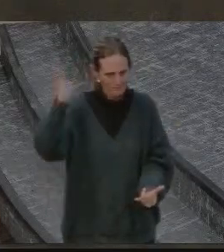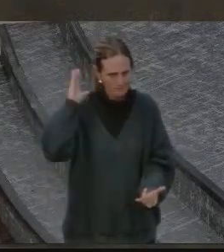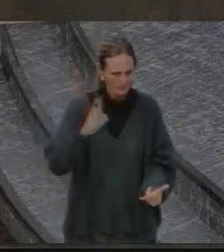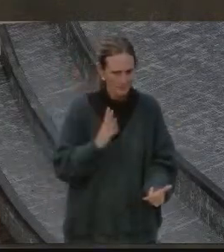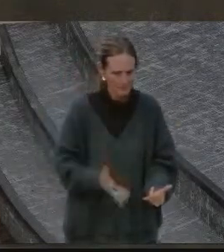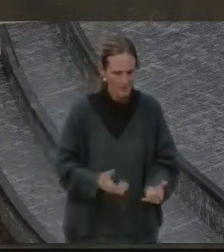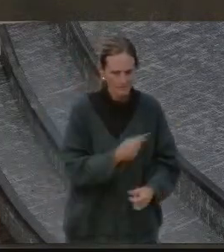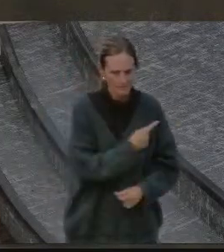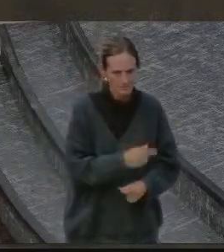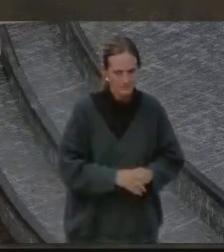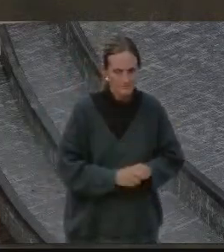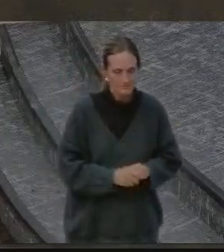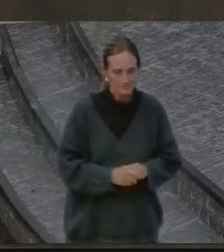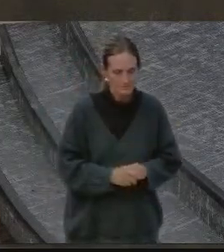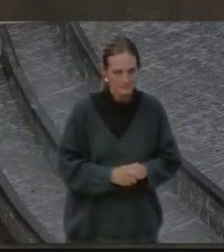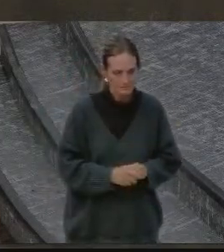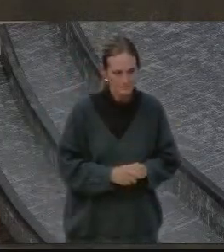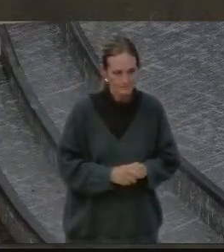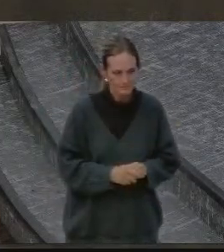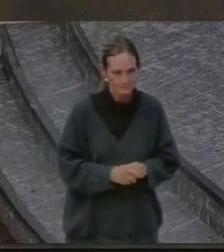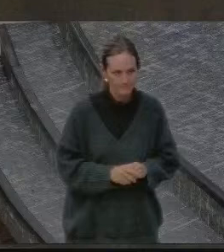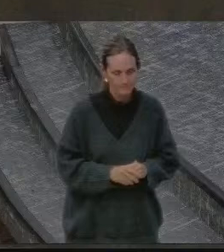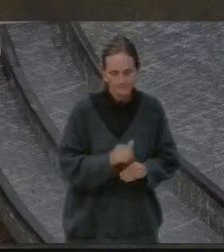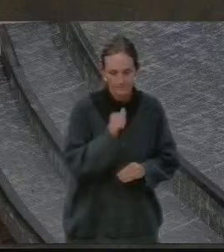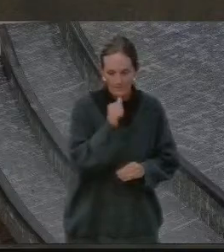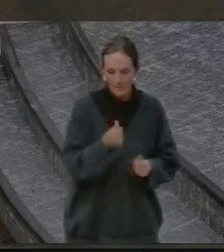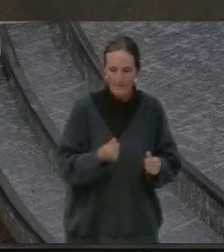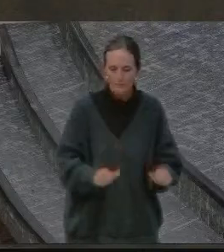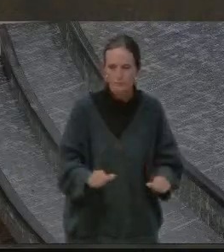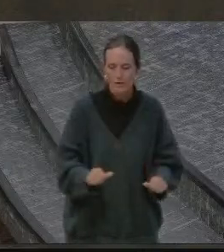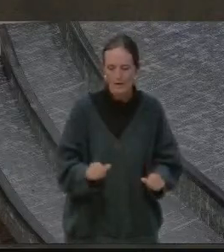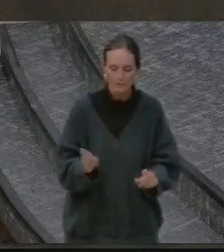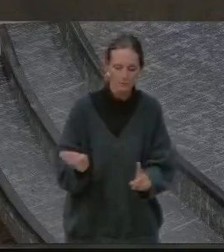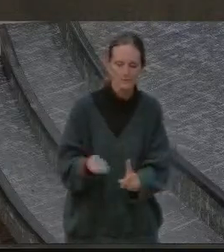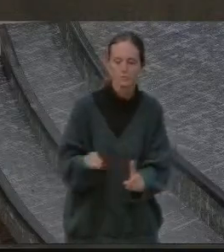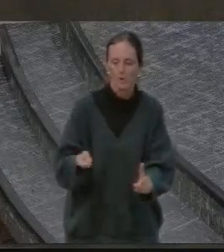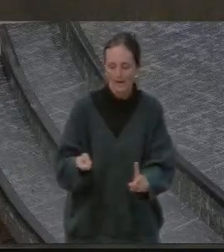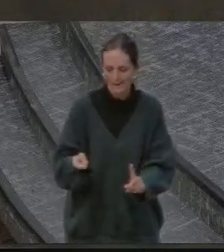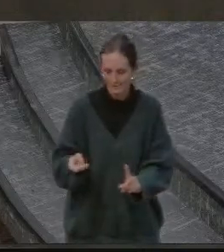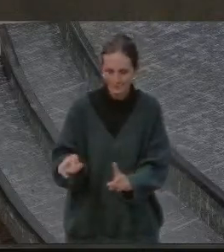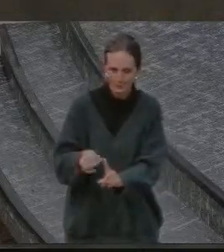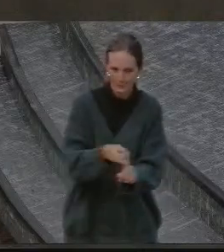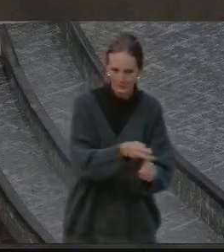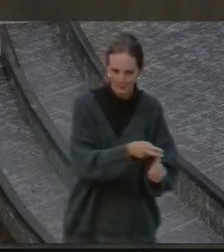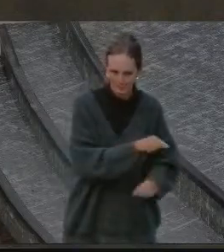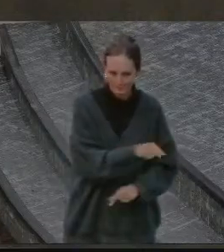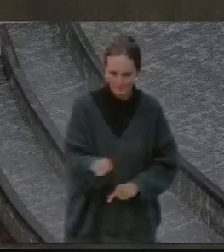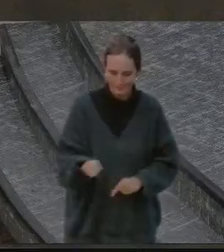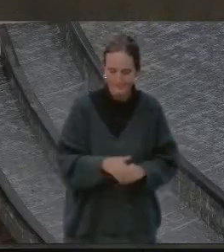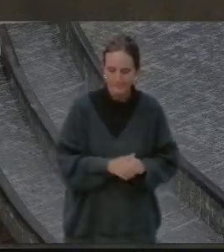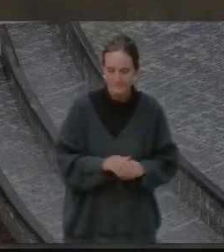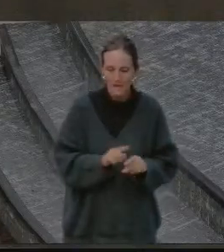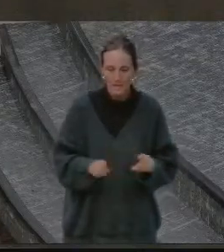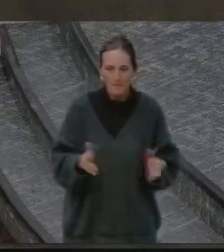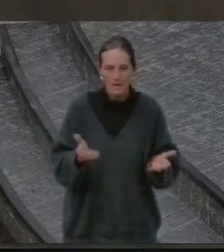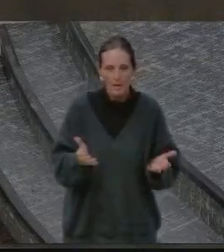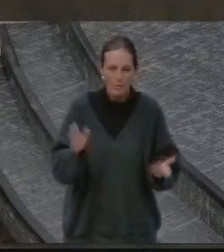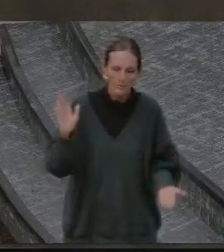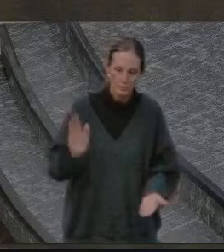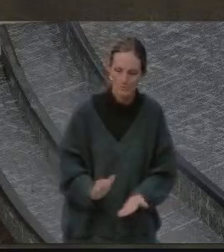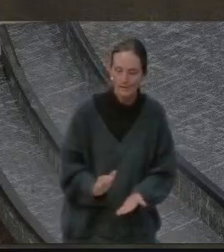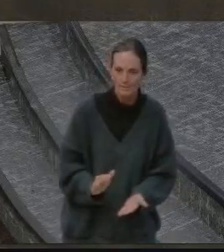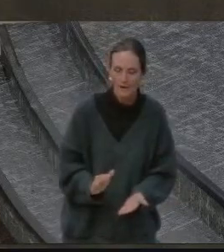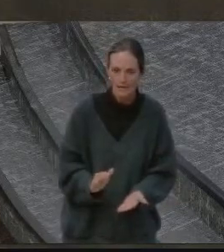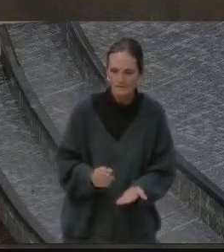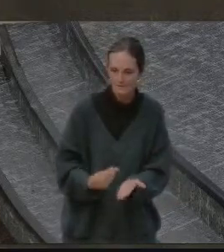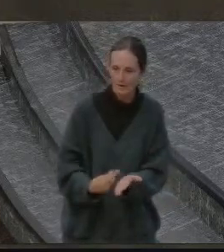I'm not trying to, you know, recruit or persuade, but I, you know, want to minimize our conversation next week and